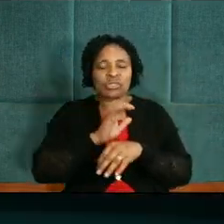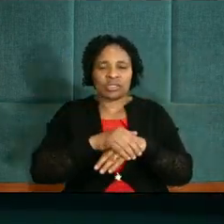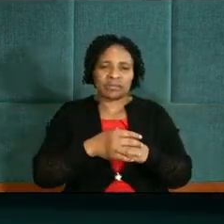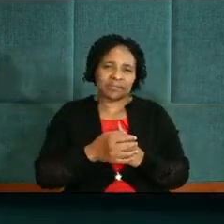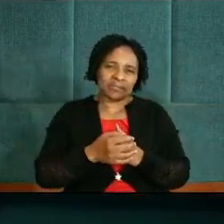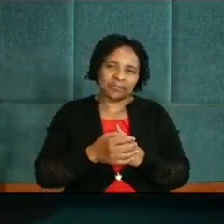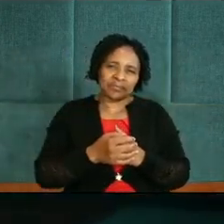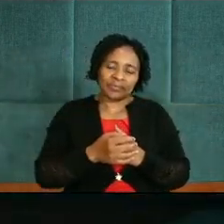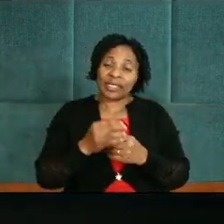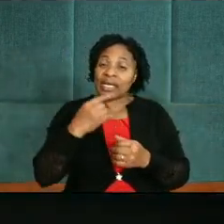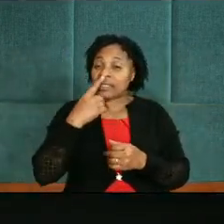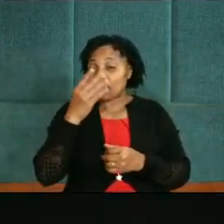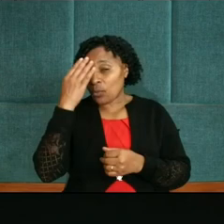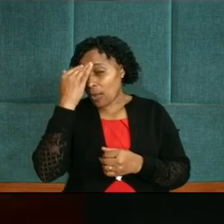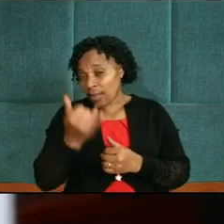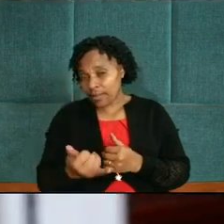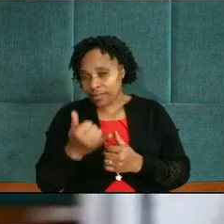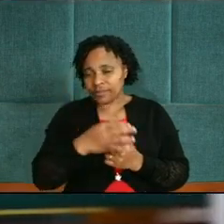And I'll tell you why.